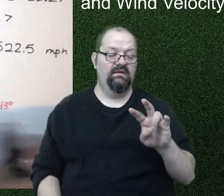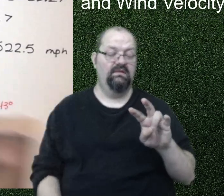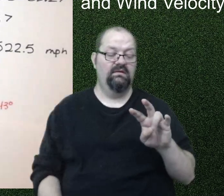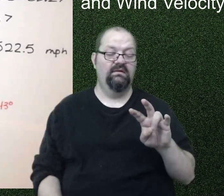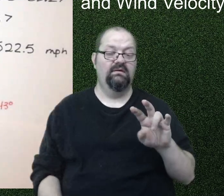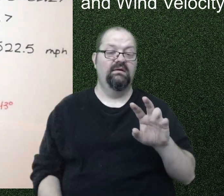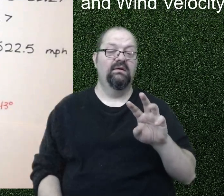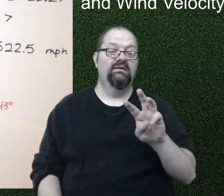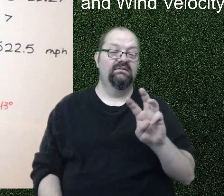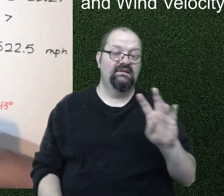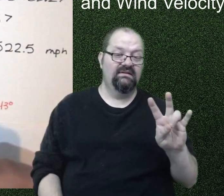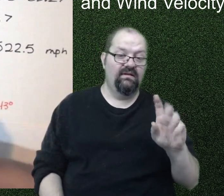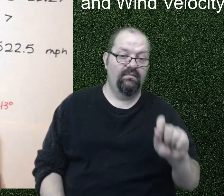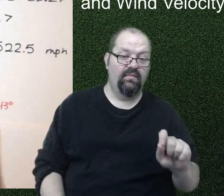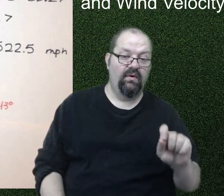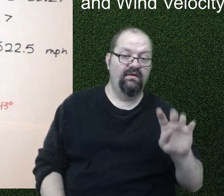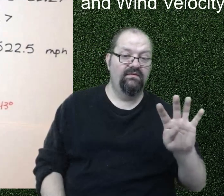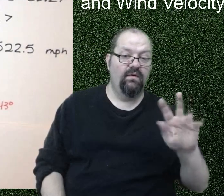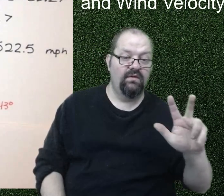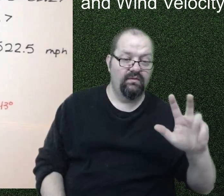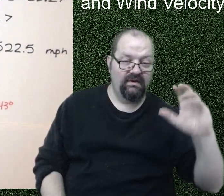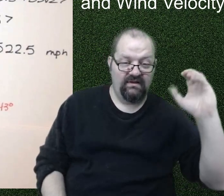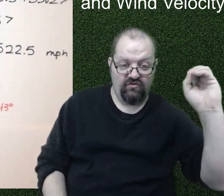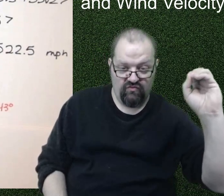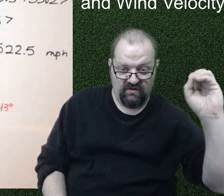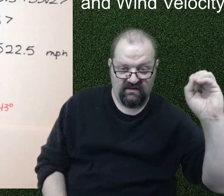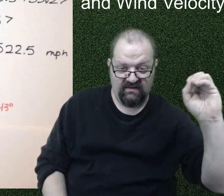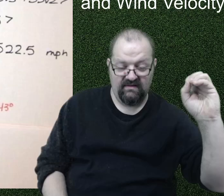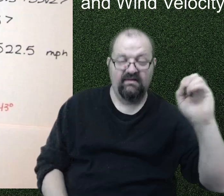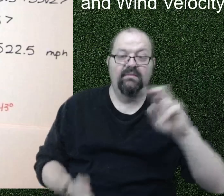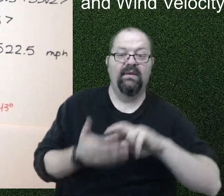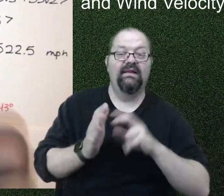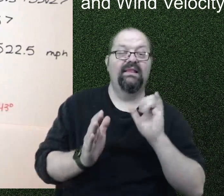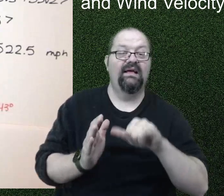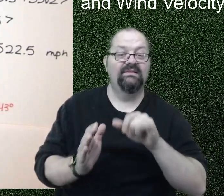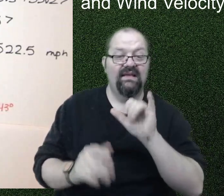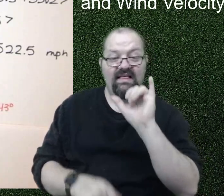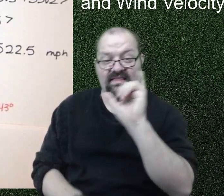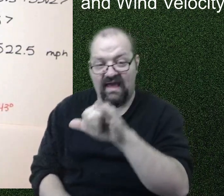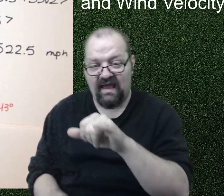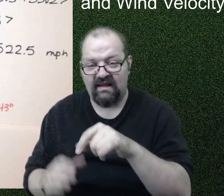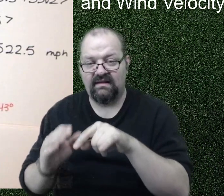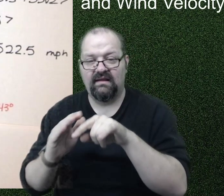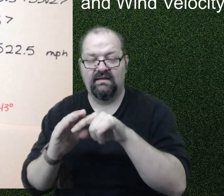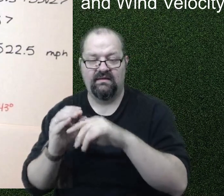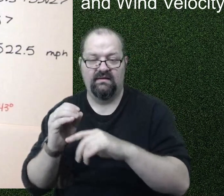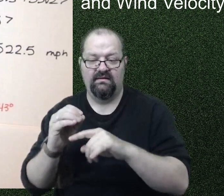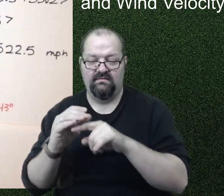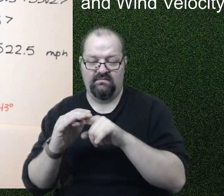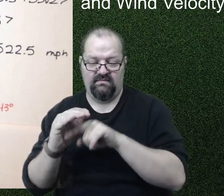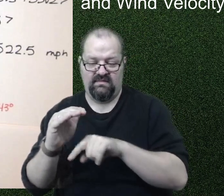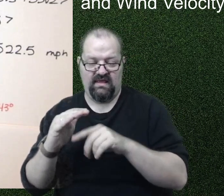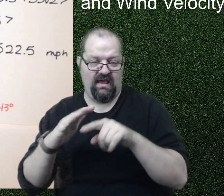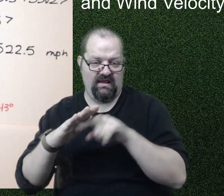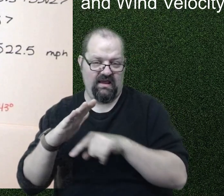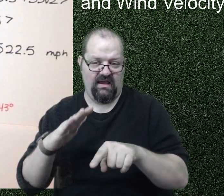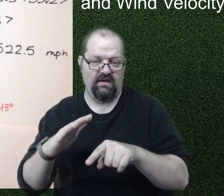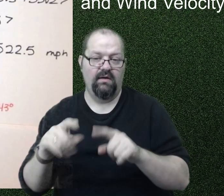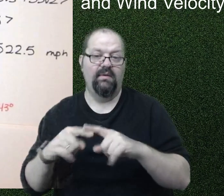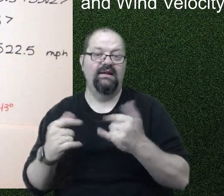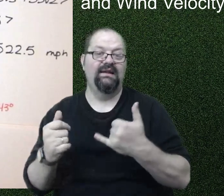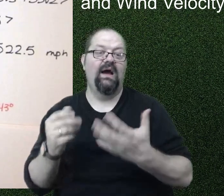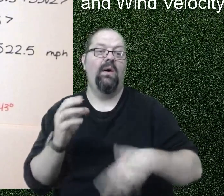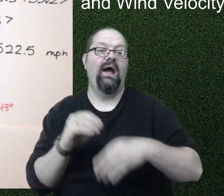67.43 degrees. Now that's that angle. The bearing is that angle plus 90, plus